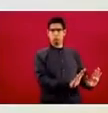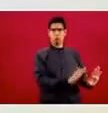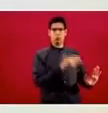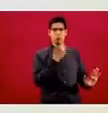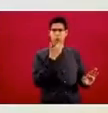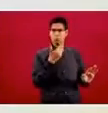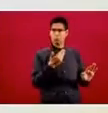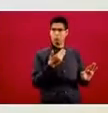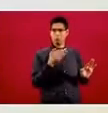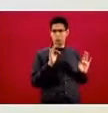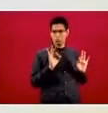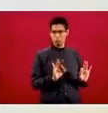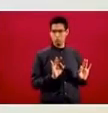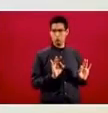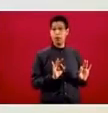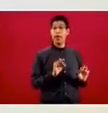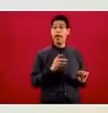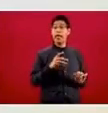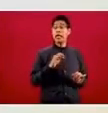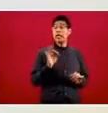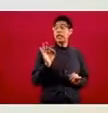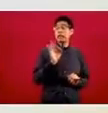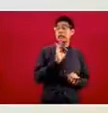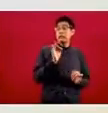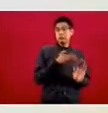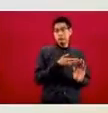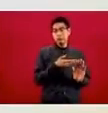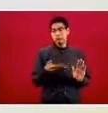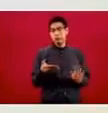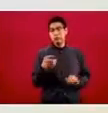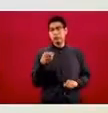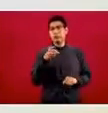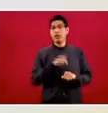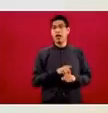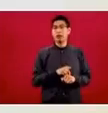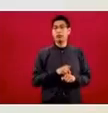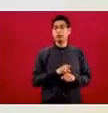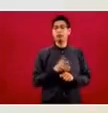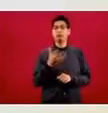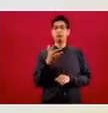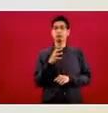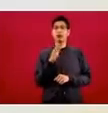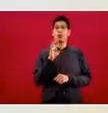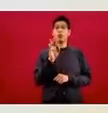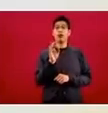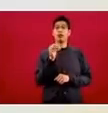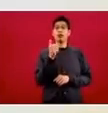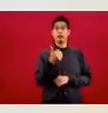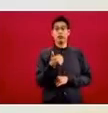were outpatients, and they were just isolating themselves at home.